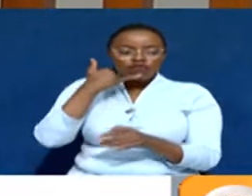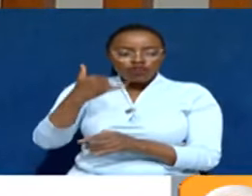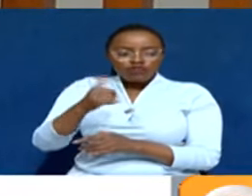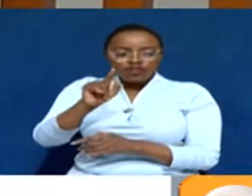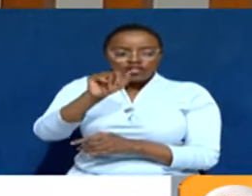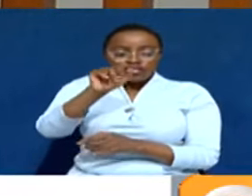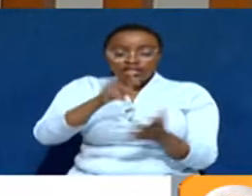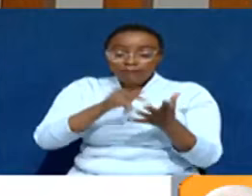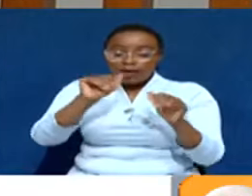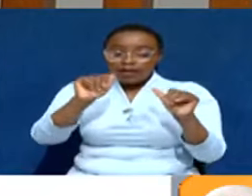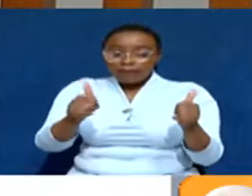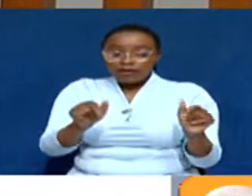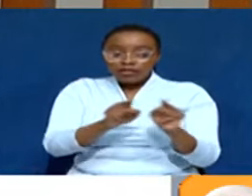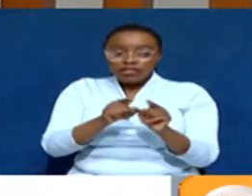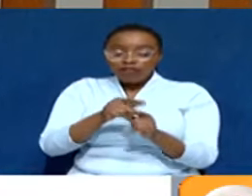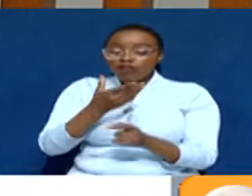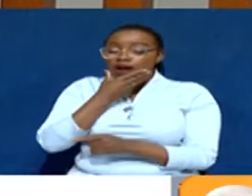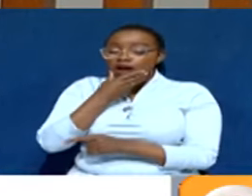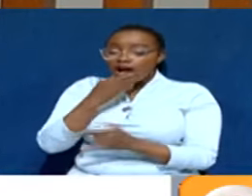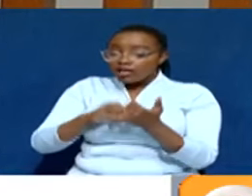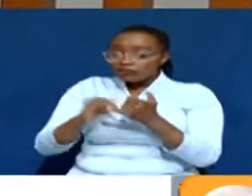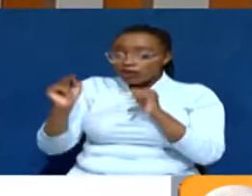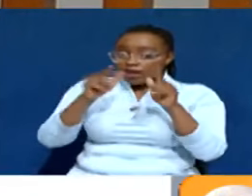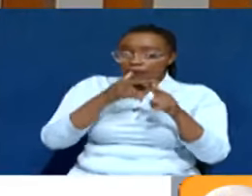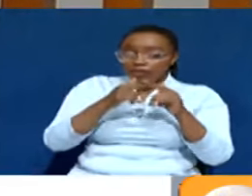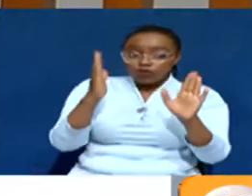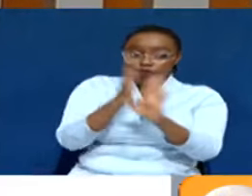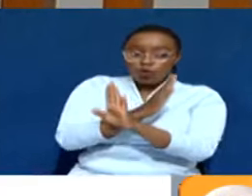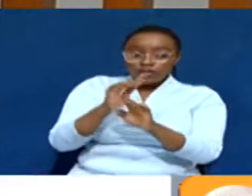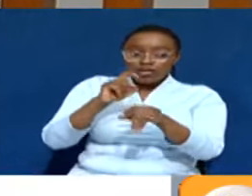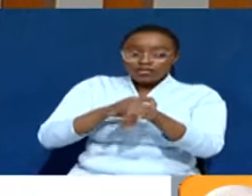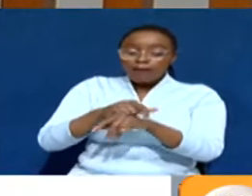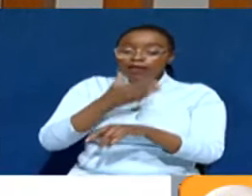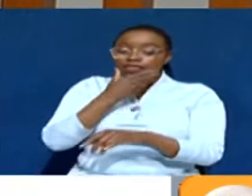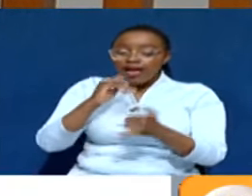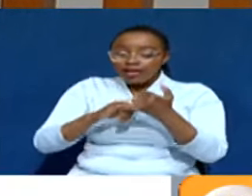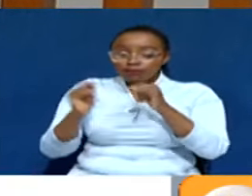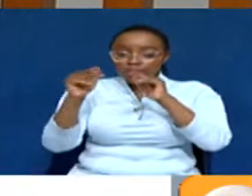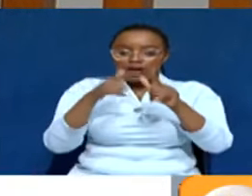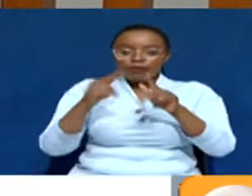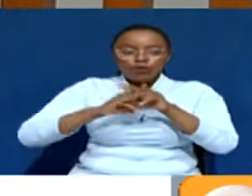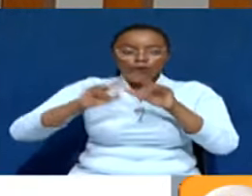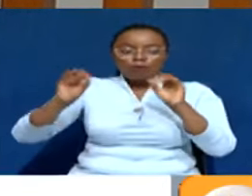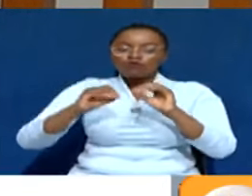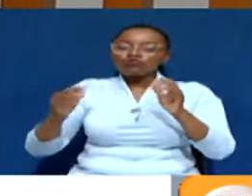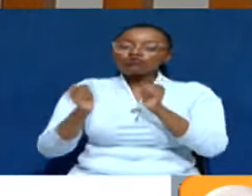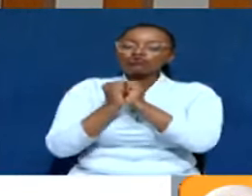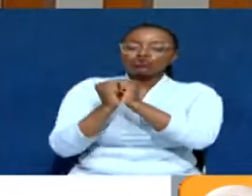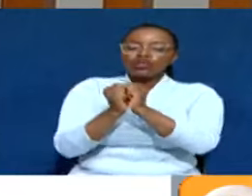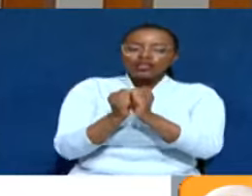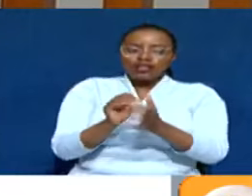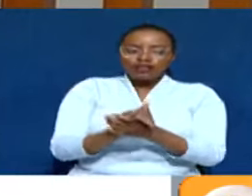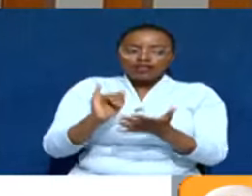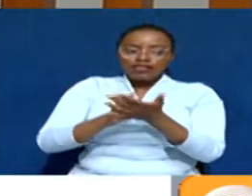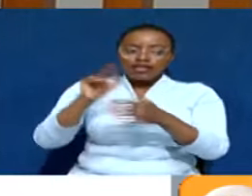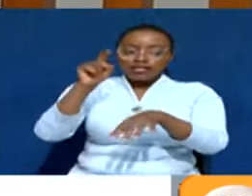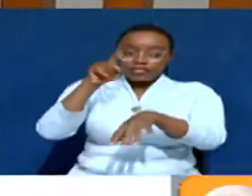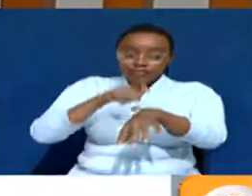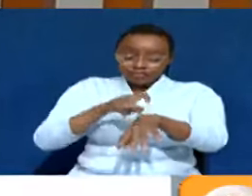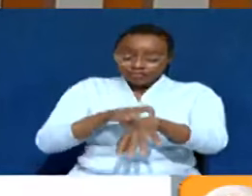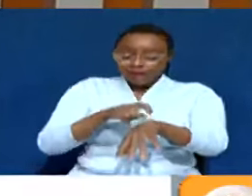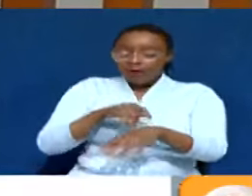Tina tujalipo yeye. Mzee akikuja na kuambia uingie ndani, nikwambia leo, akikuja, usitoke, ni wewe na yeye. That day the mzee